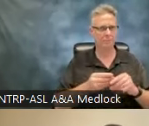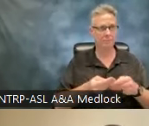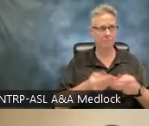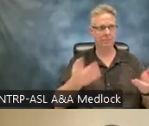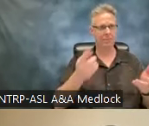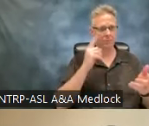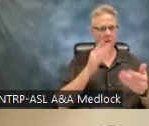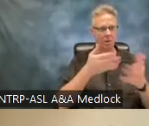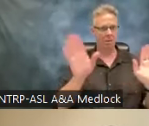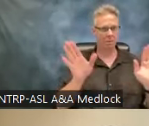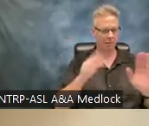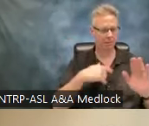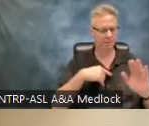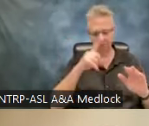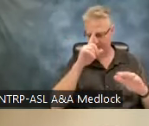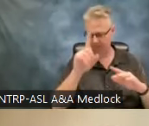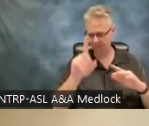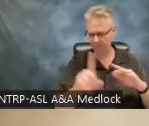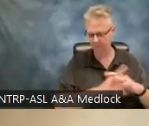it brought to mind the fact that